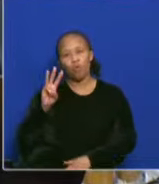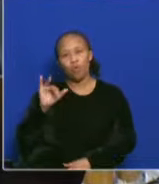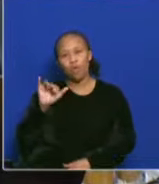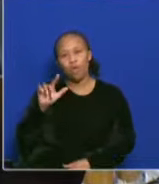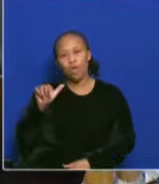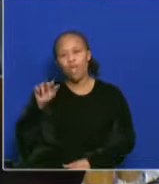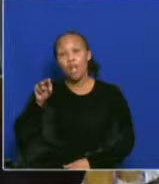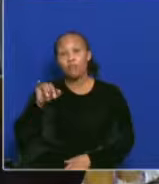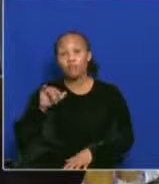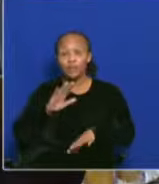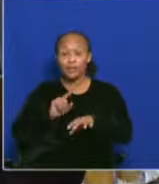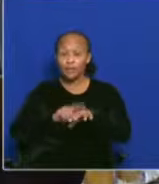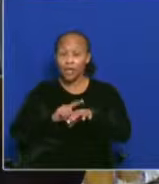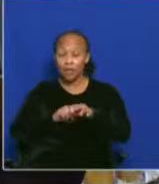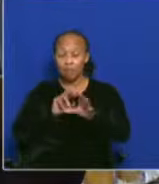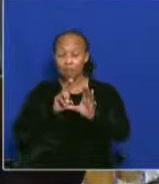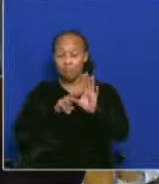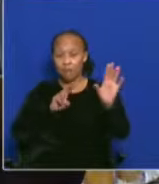enterprise.